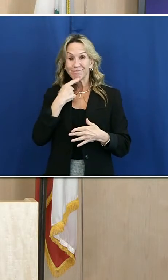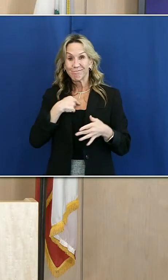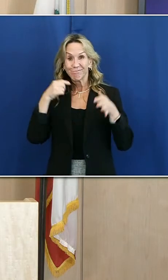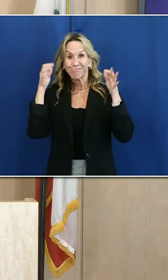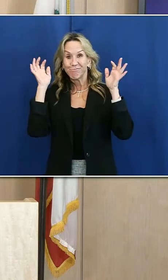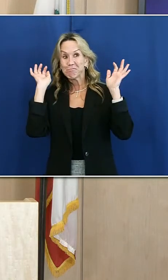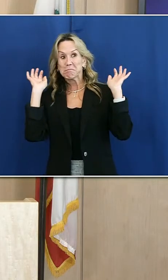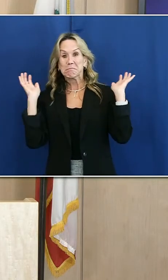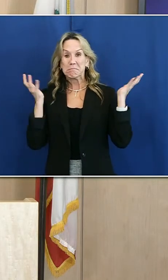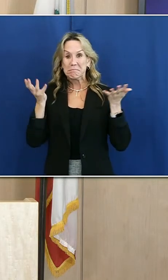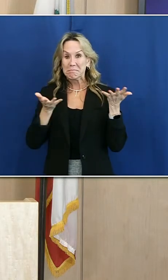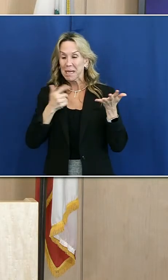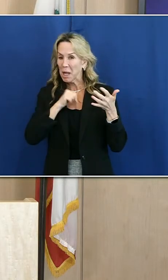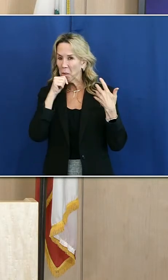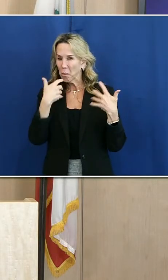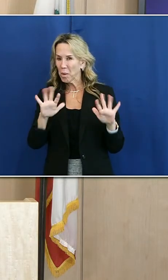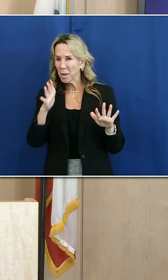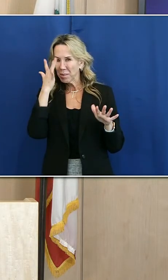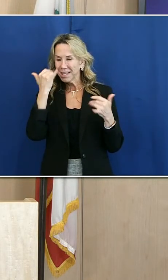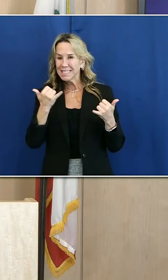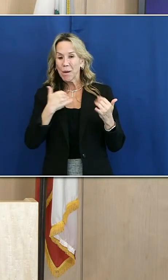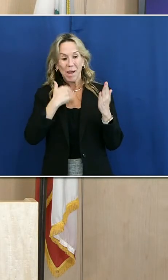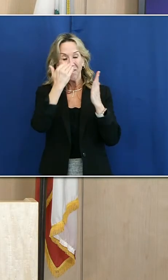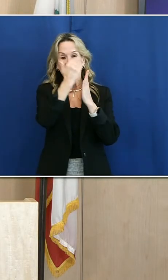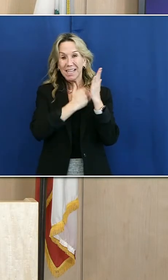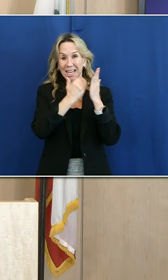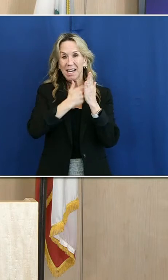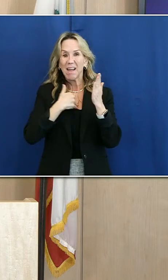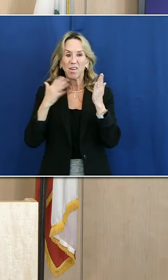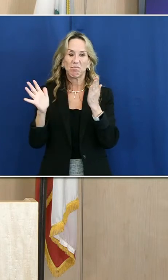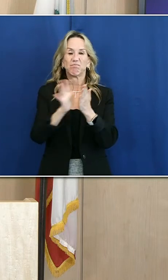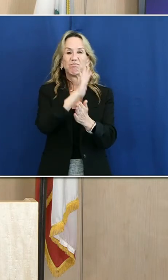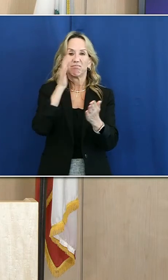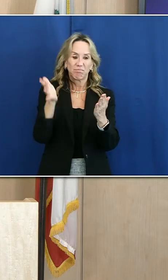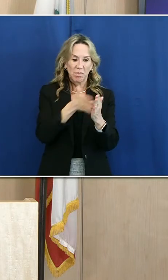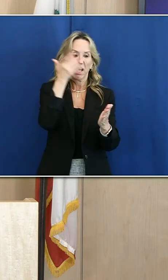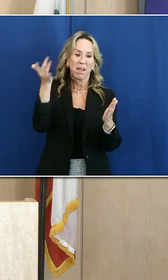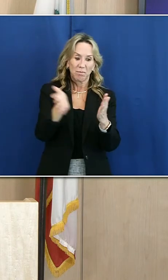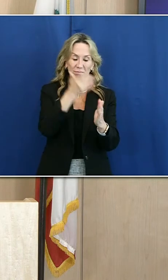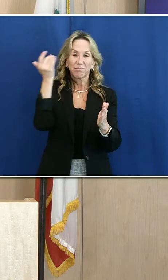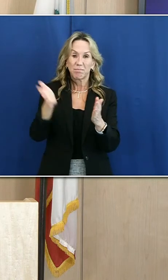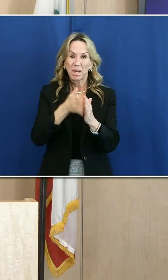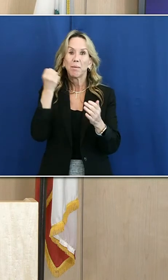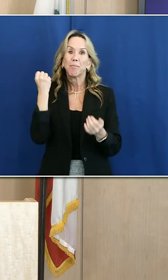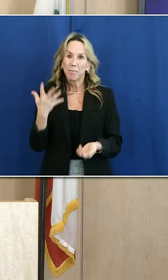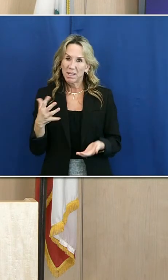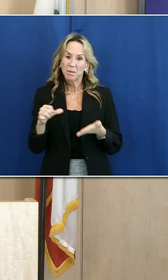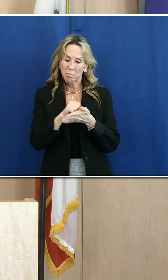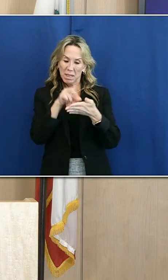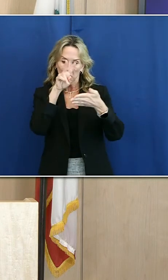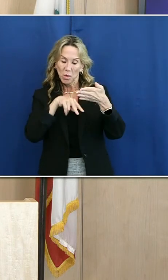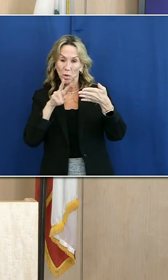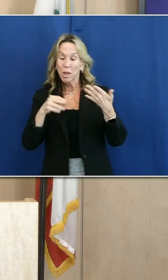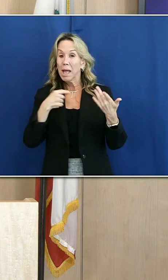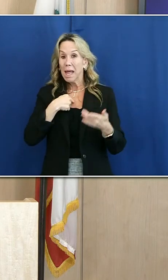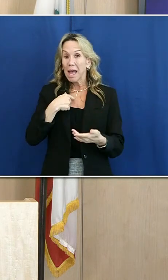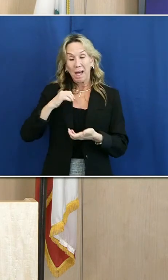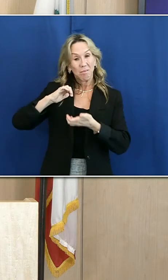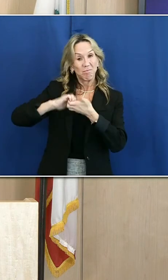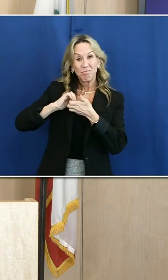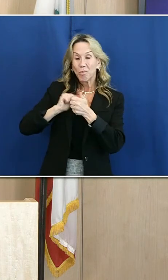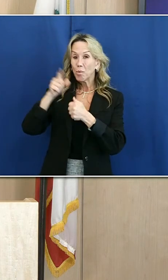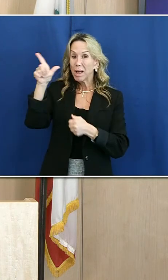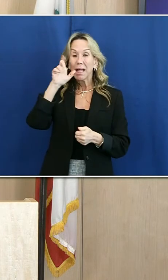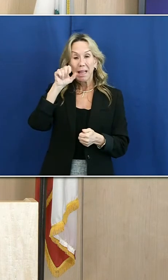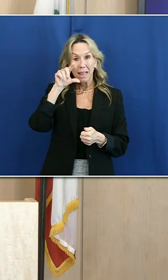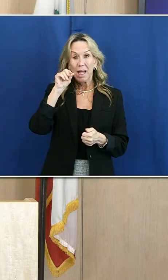came out because there's pages of updated guidance. I have personally worked very closely with Legoland, and I will just tell you they have an absolute